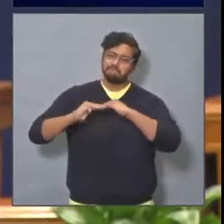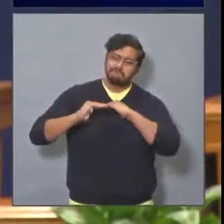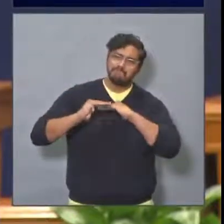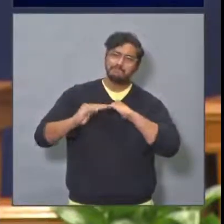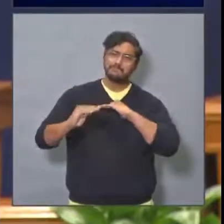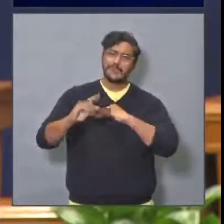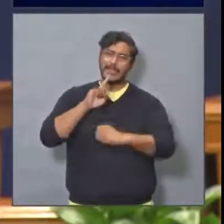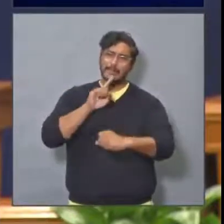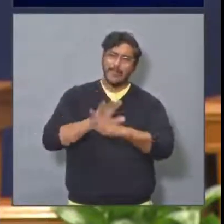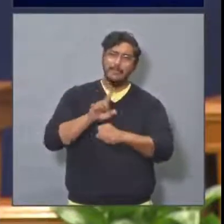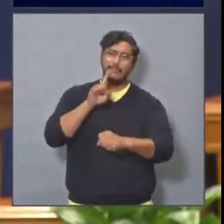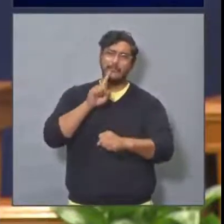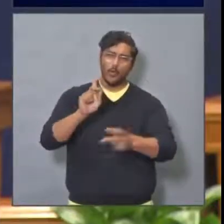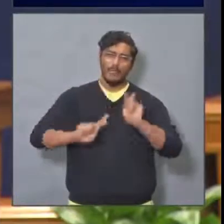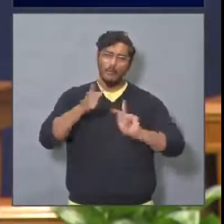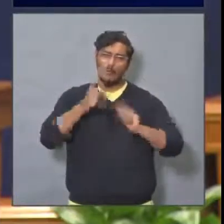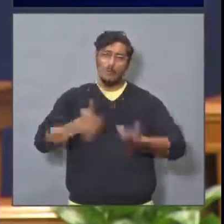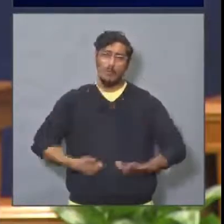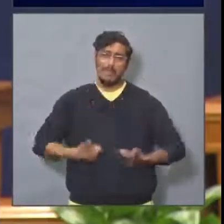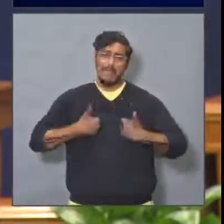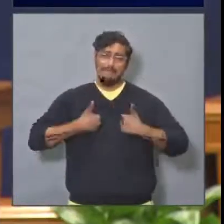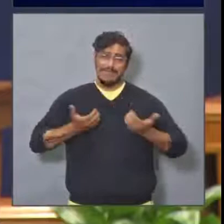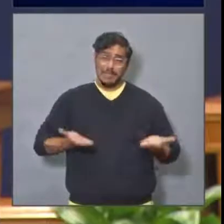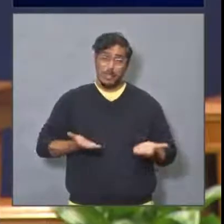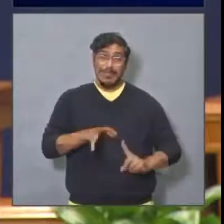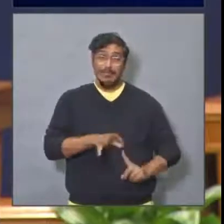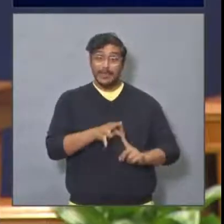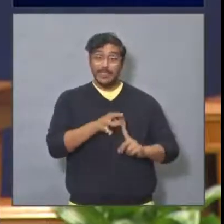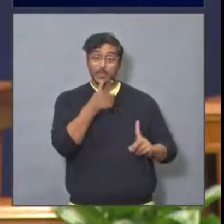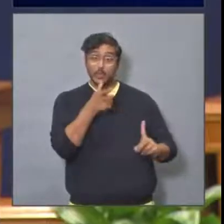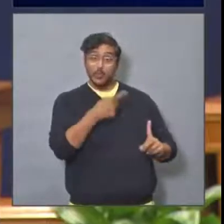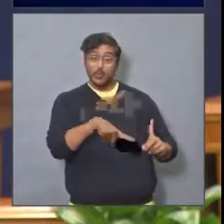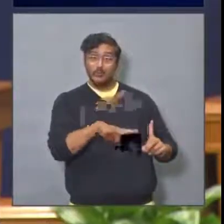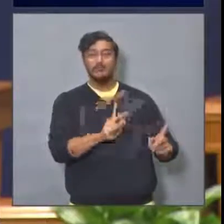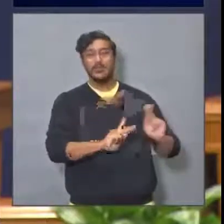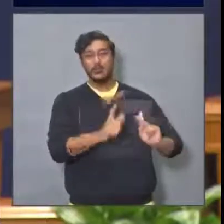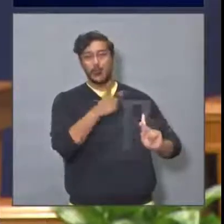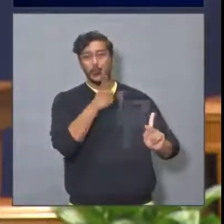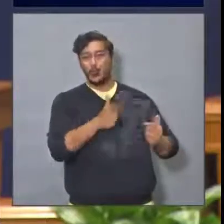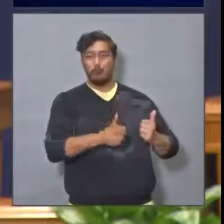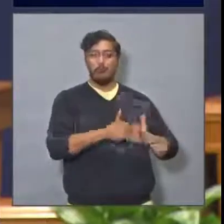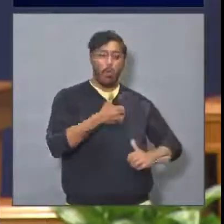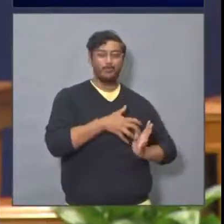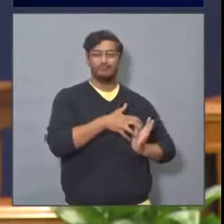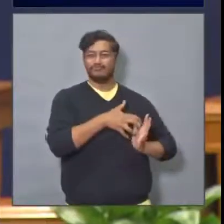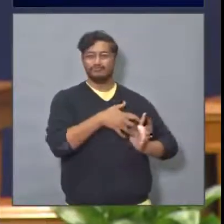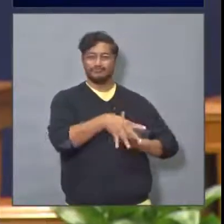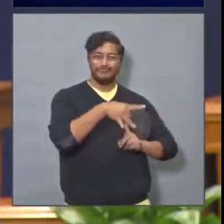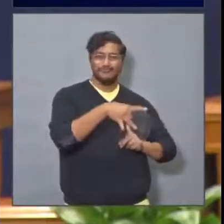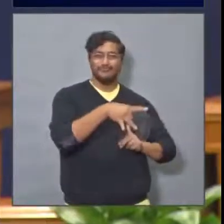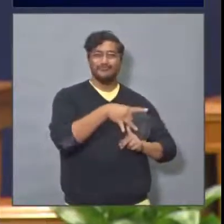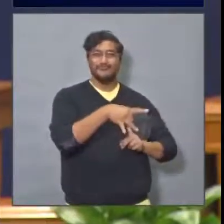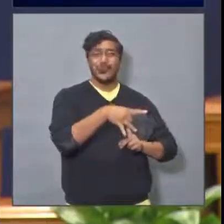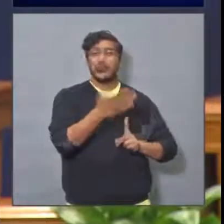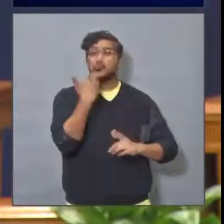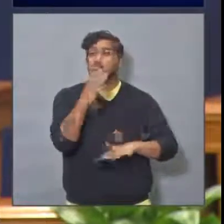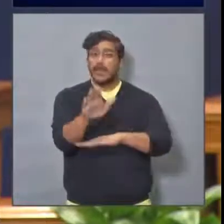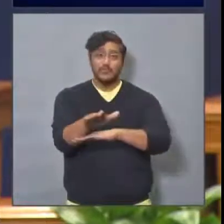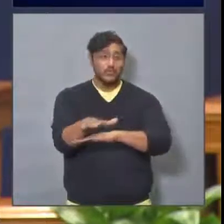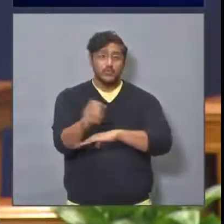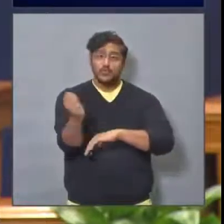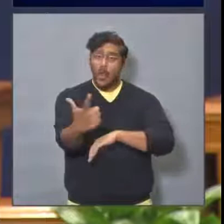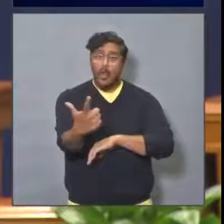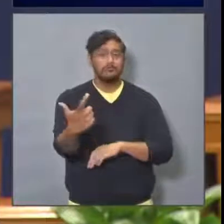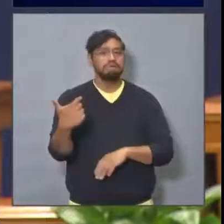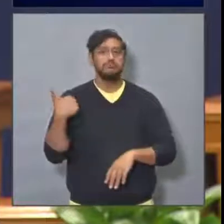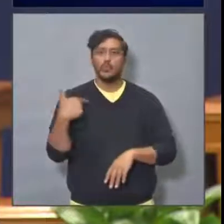residents, particularly to the most vulnerable throughout this pandemic. And good afternoon, everyone. We are, as Supervisor